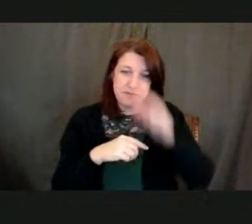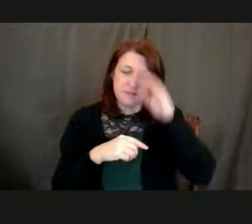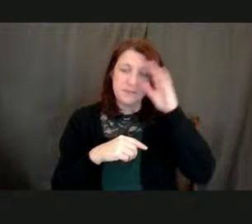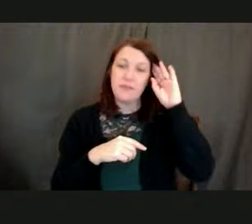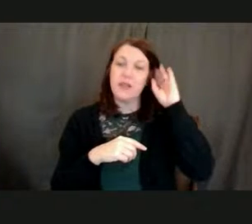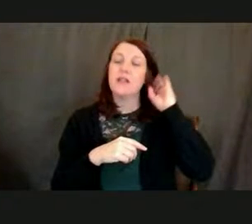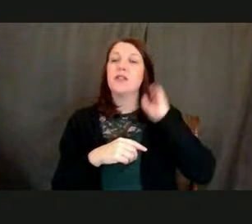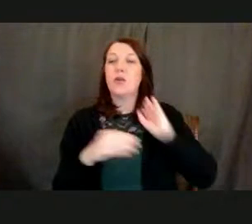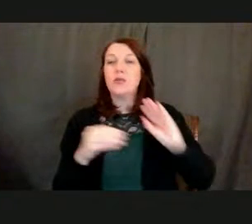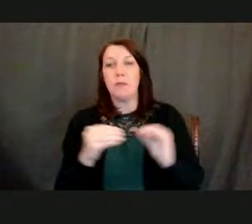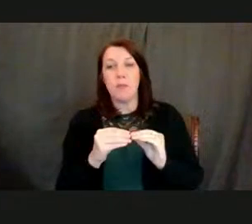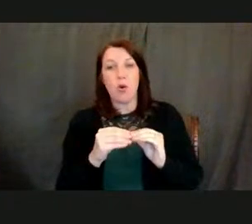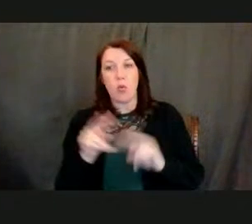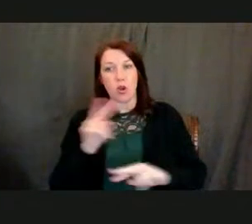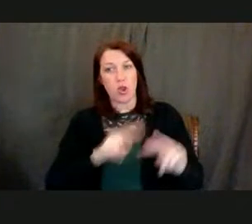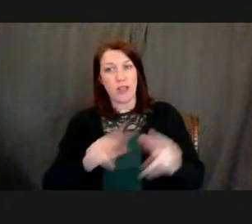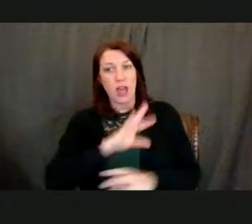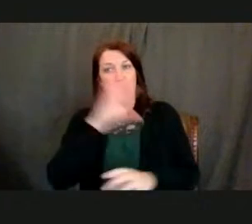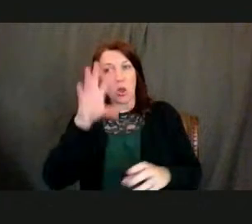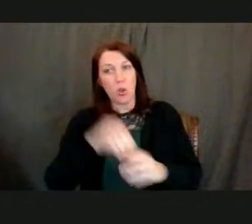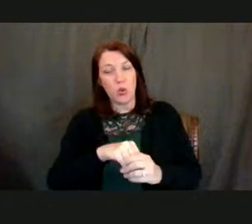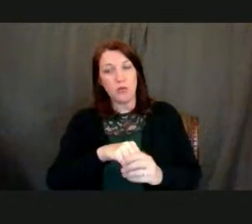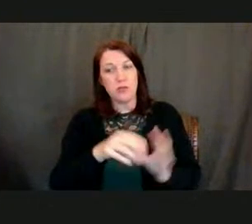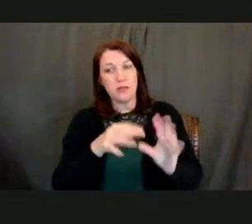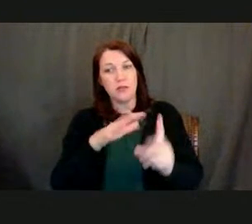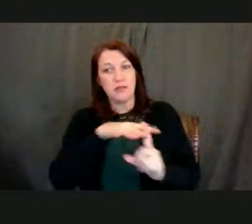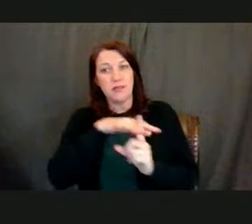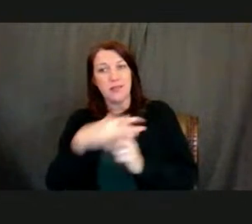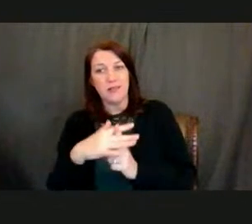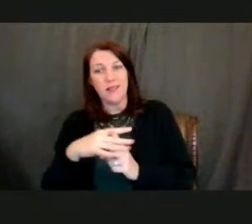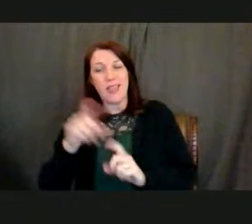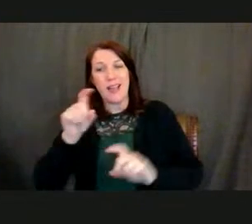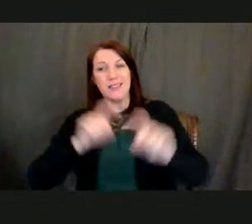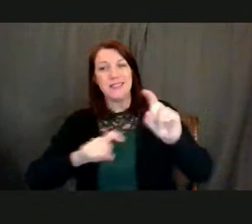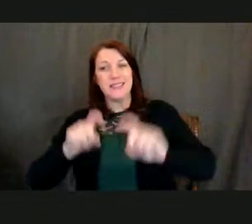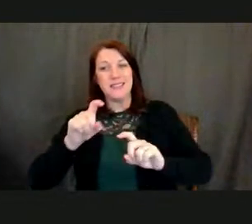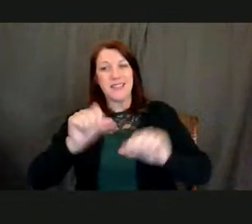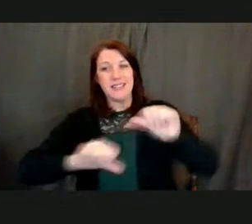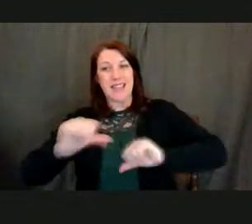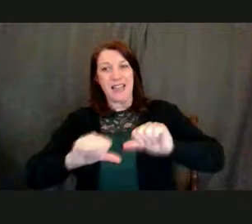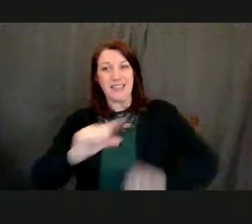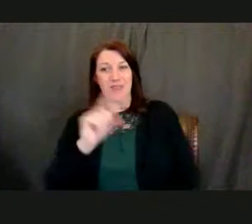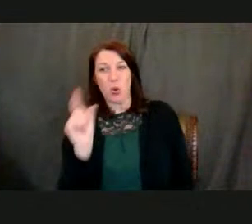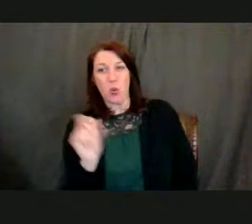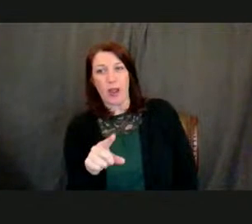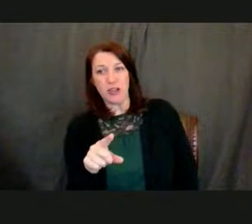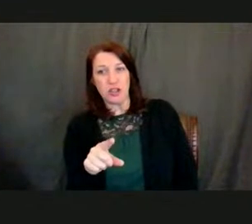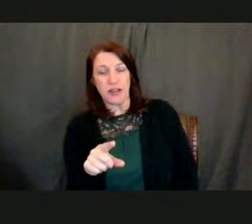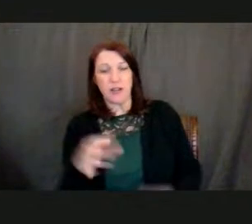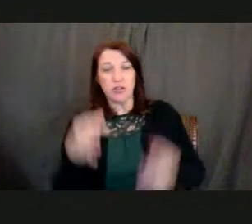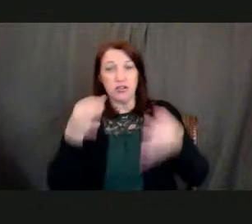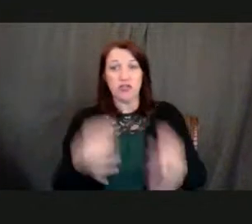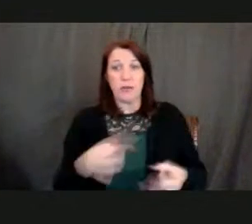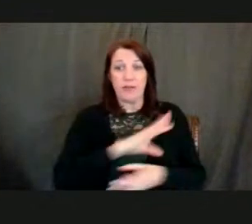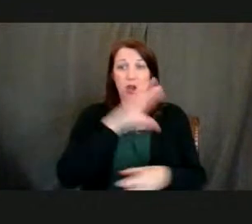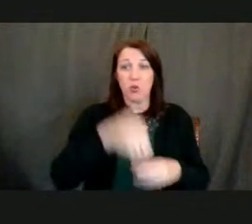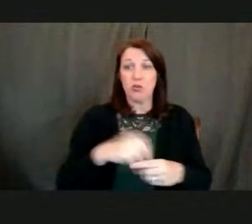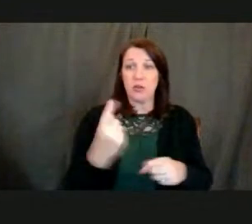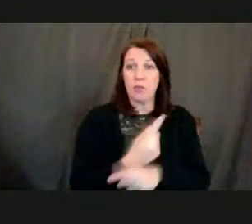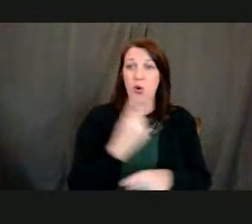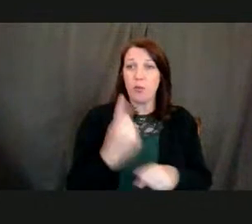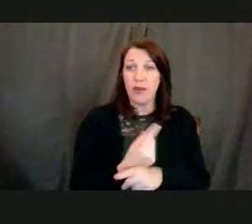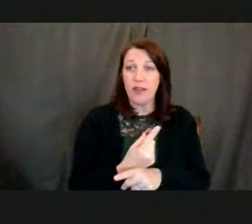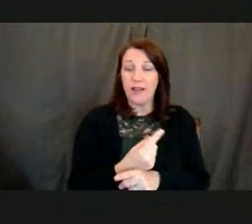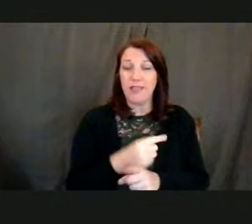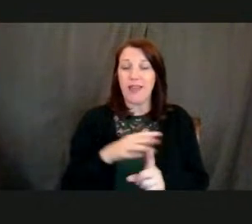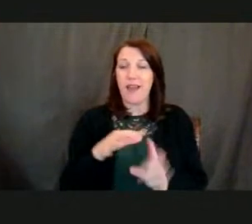going to look at inclusion in the context of the scientific question and determine whether the inclusion is appropriate in the context of